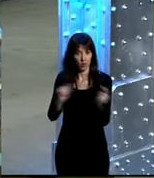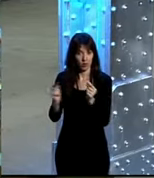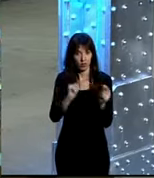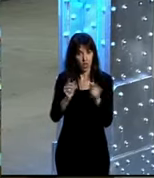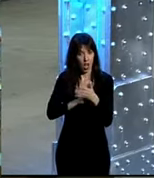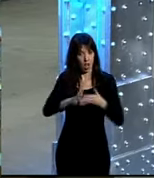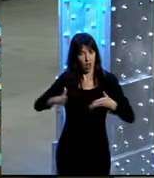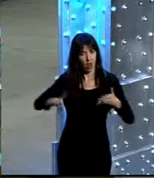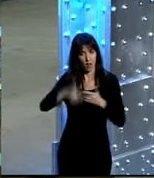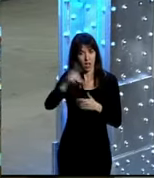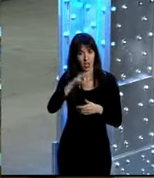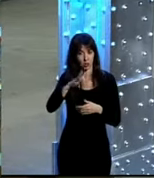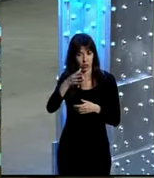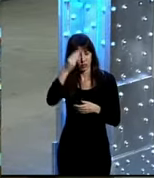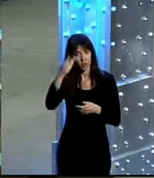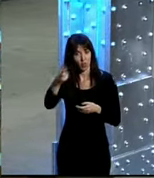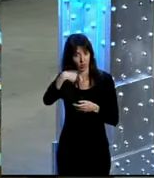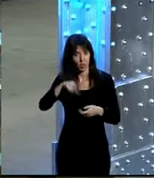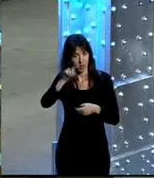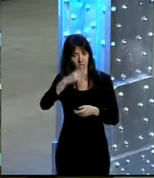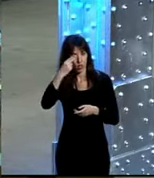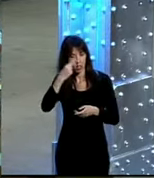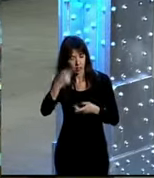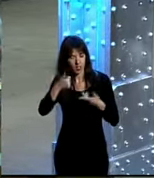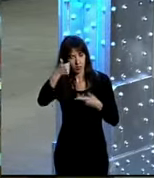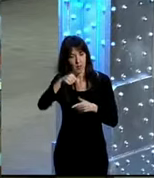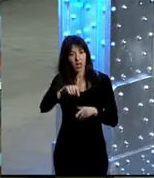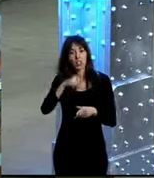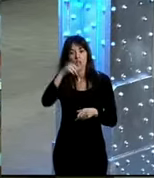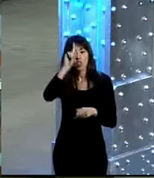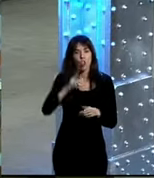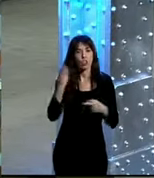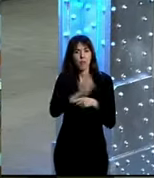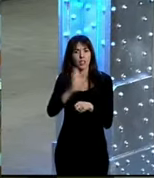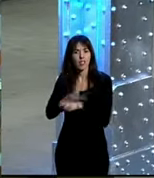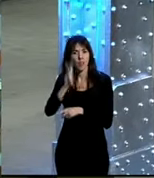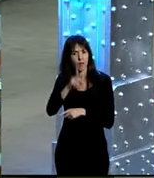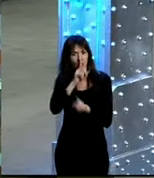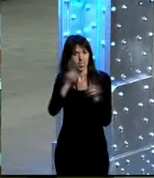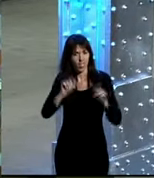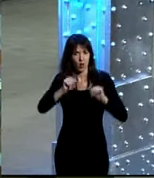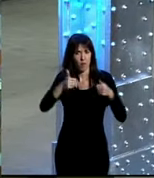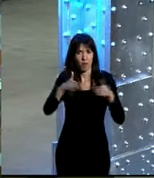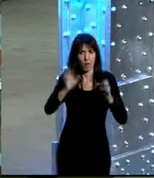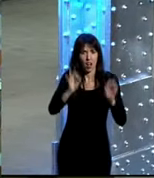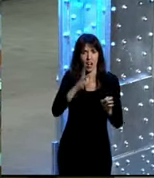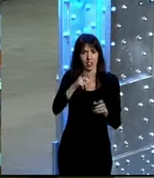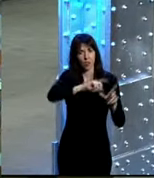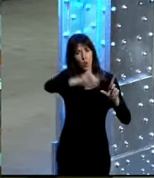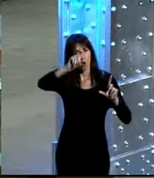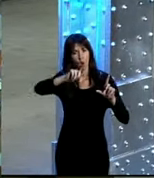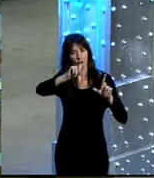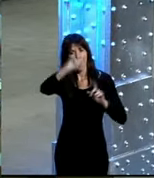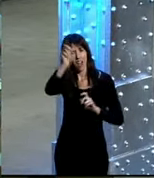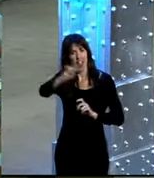have enough time to open a debate and roundtable. I guess that's what's interesting. I don't know how many presentations you've seen today, starting with something like this,